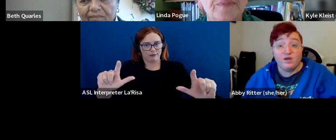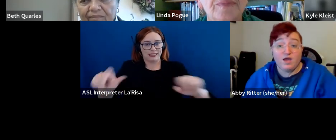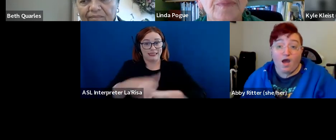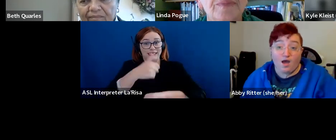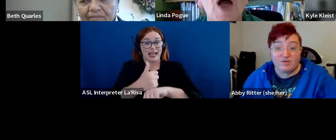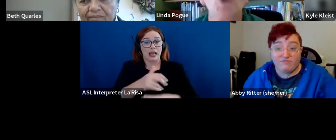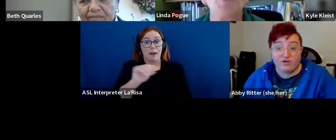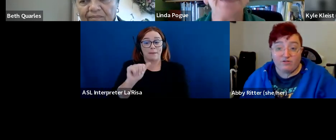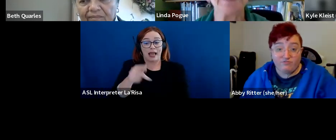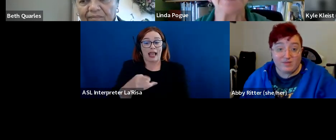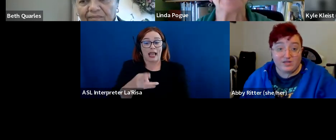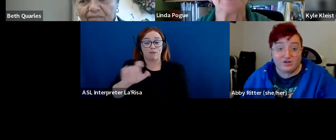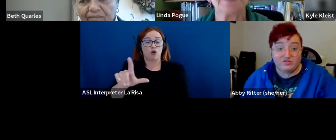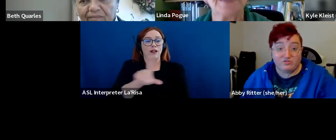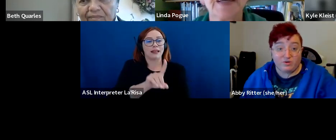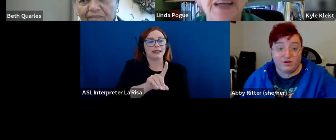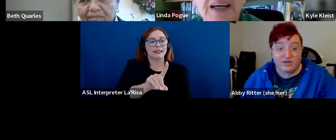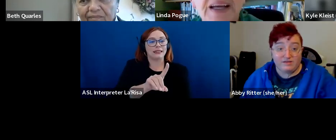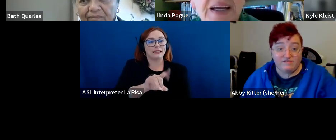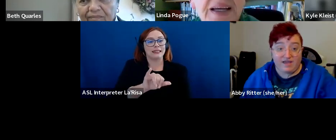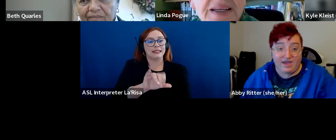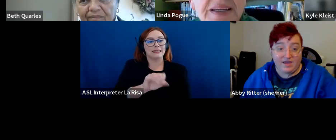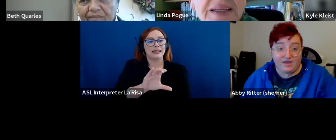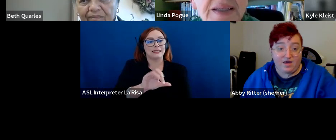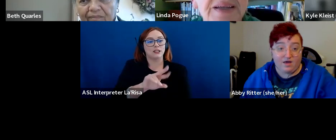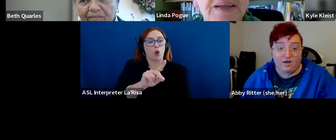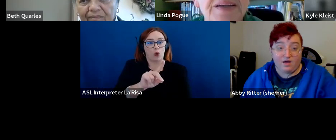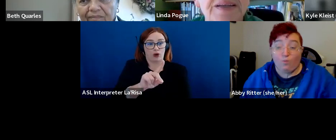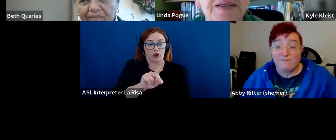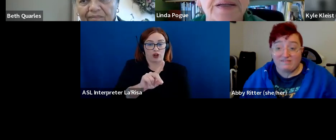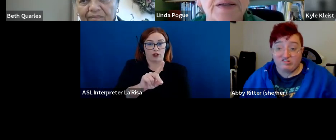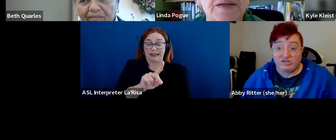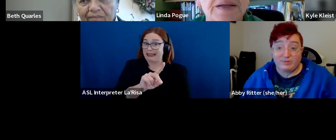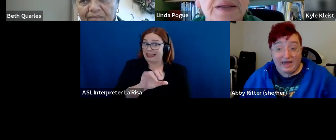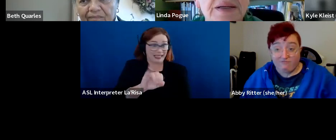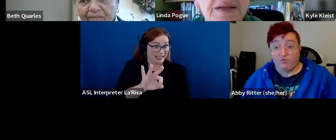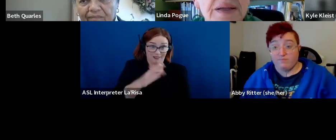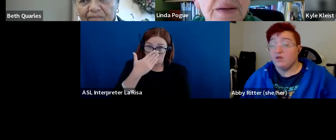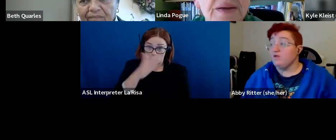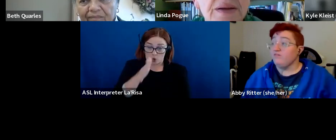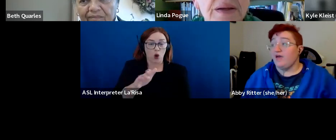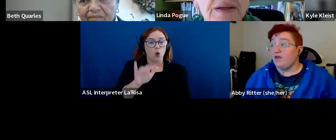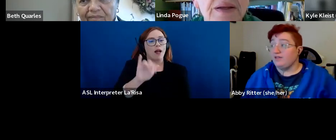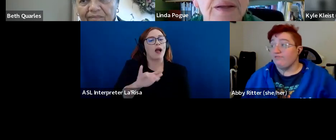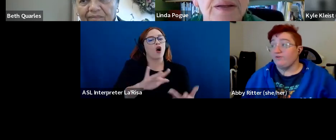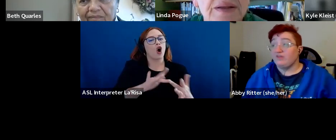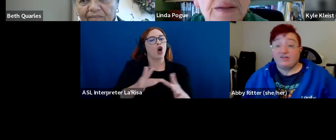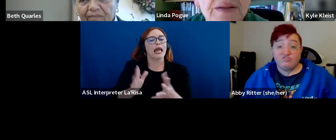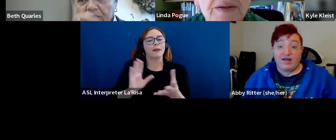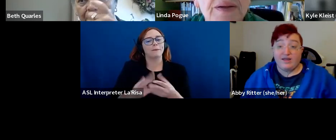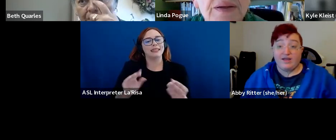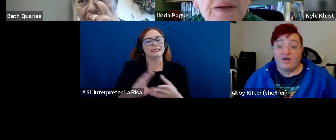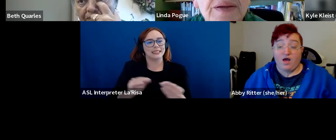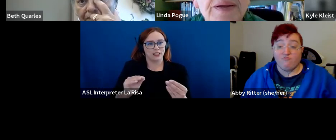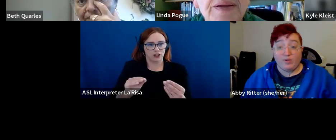Discord. If you're unfamiliar, Discord is a web messaging platform that allows for